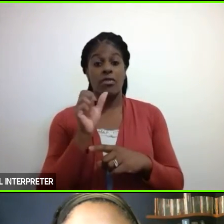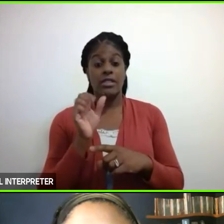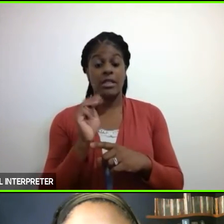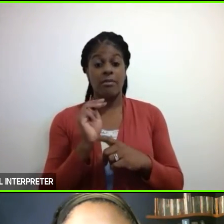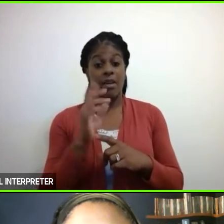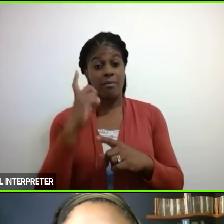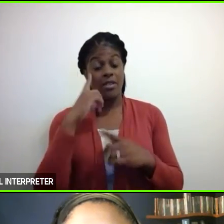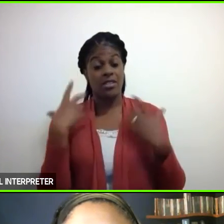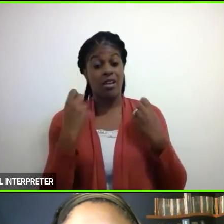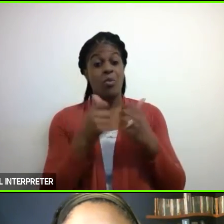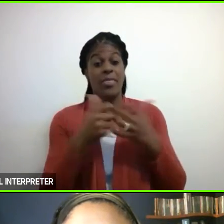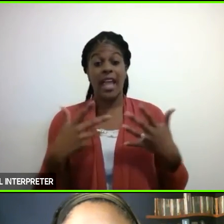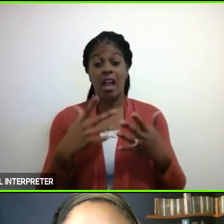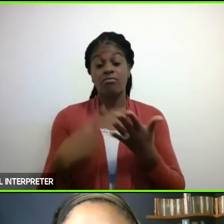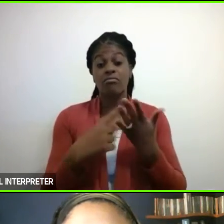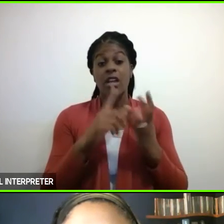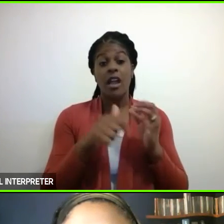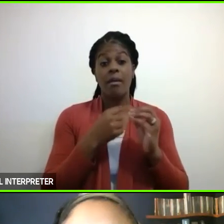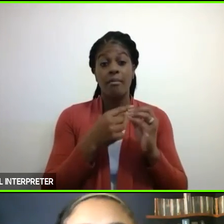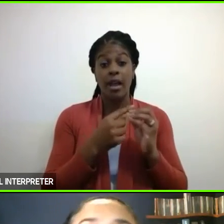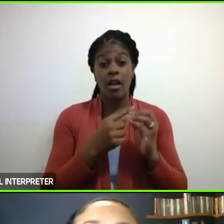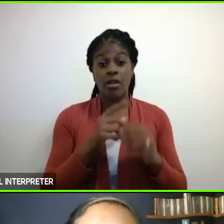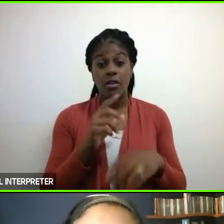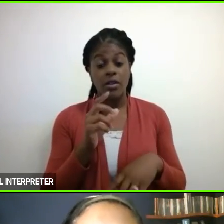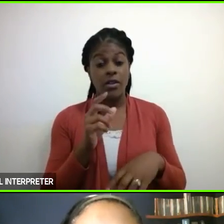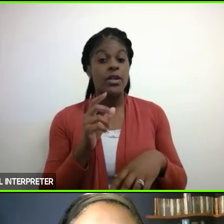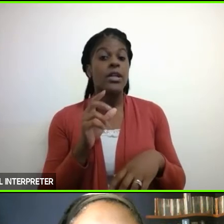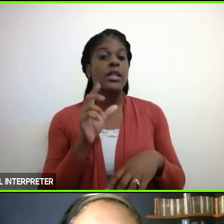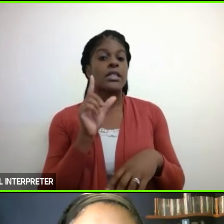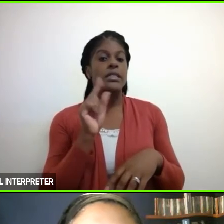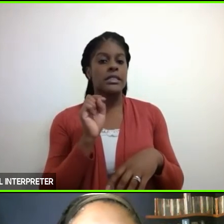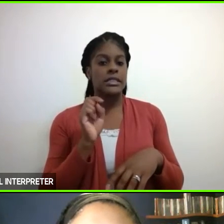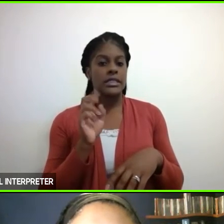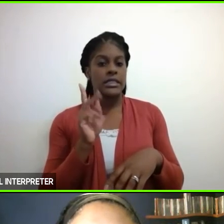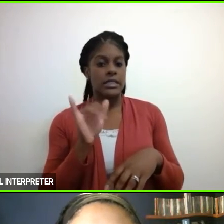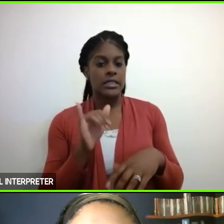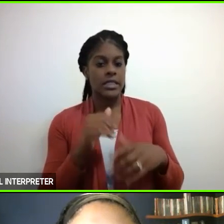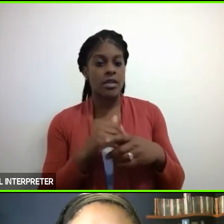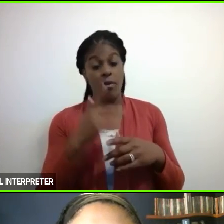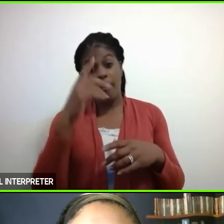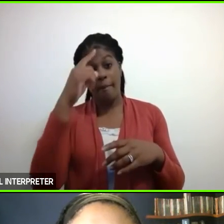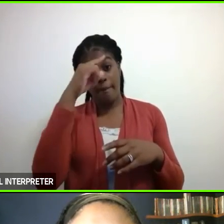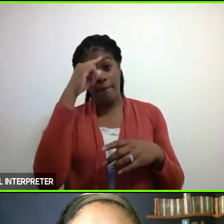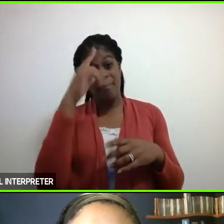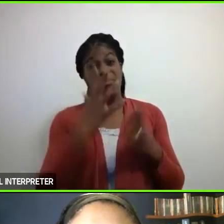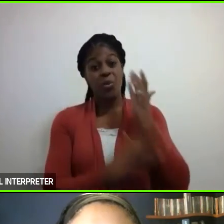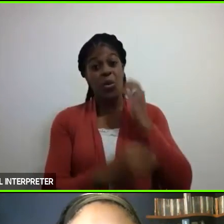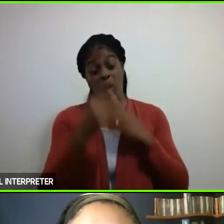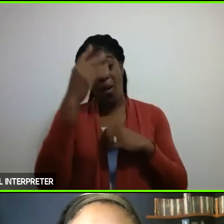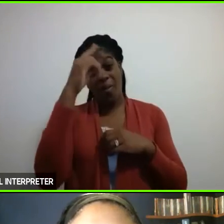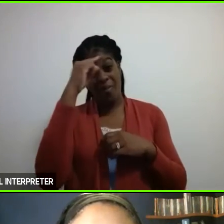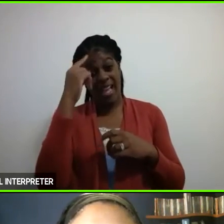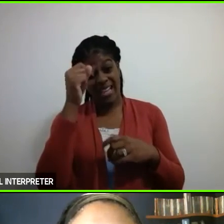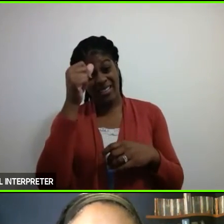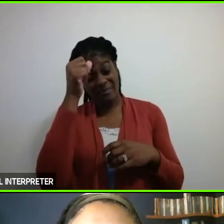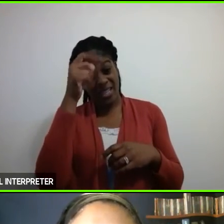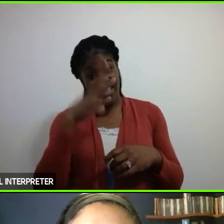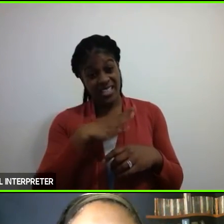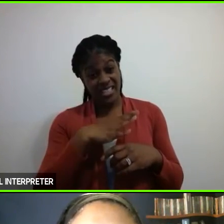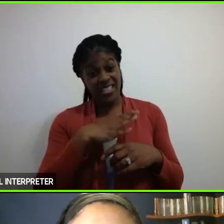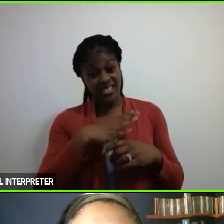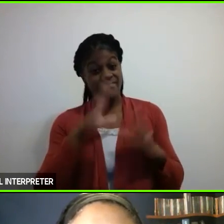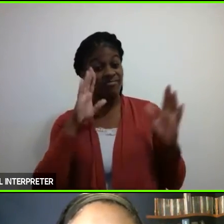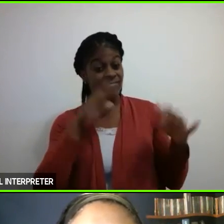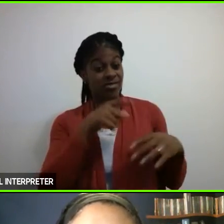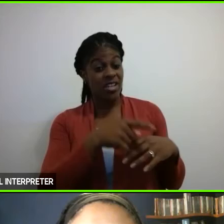without talking about things like Tuskegee, in which we had Black men, poor Black men in particular,